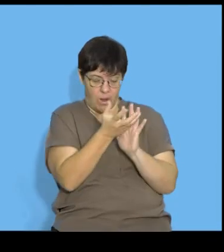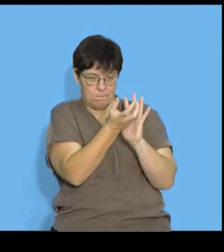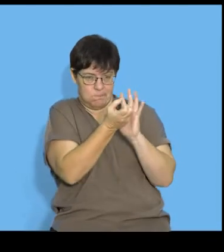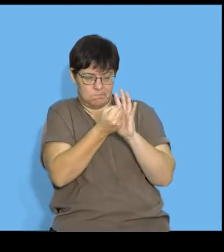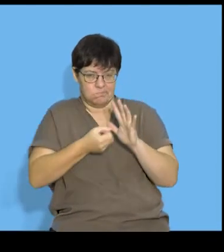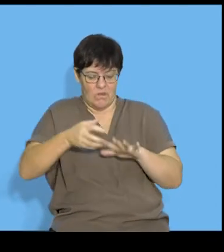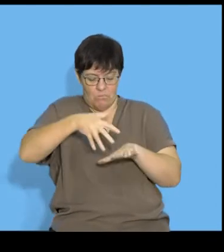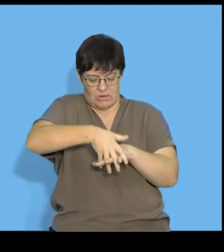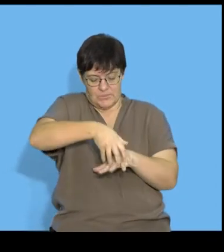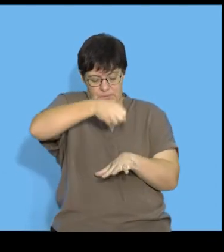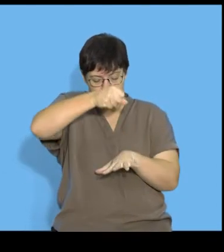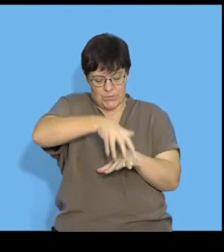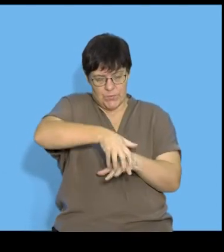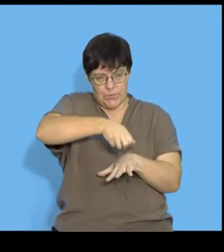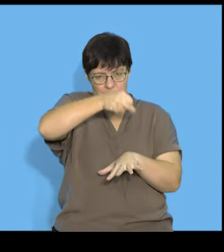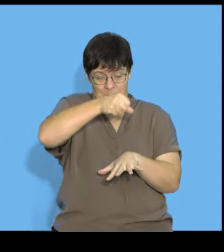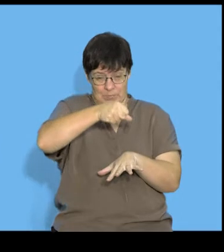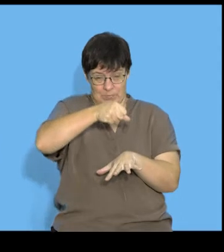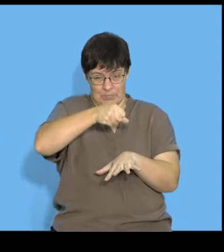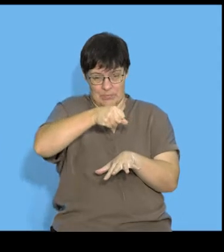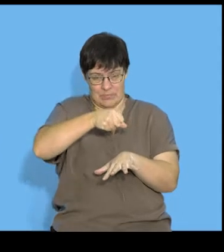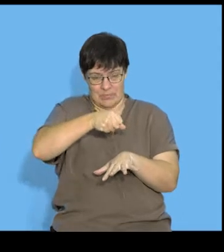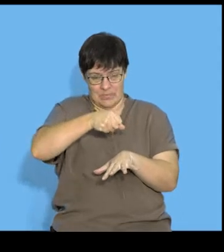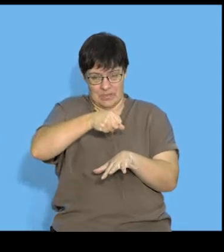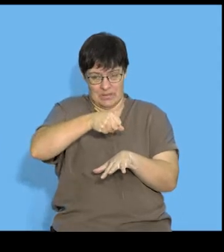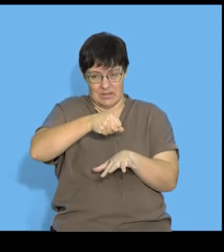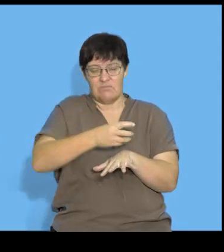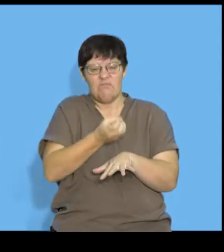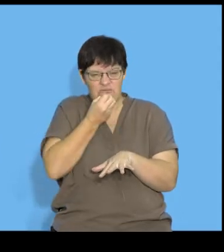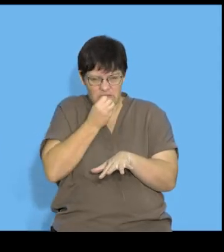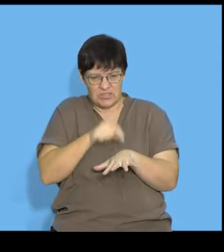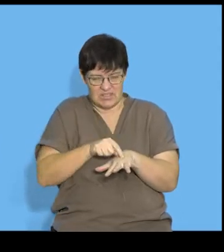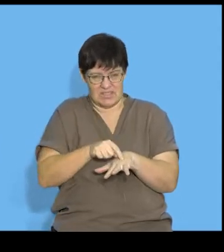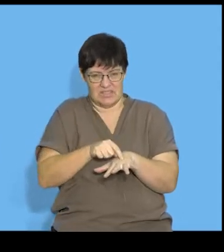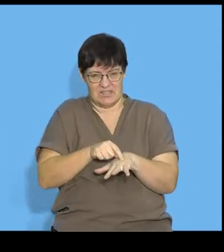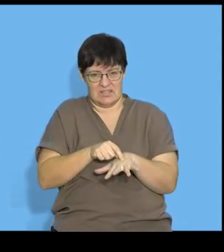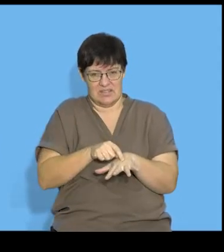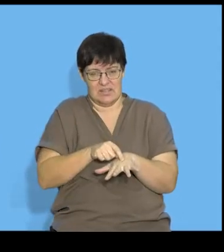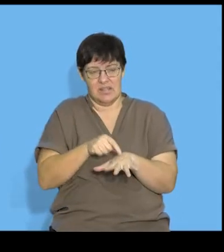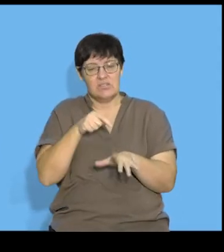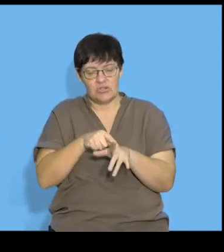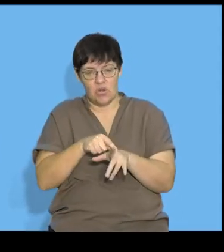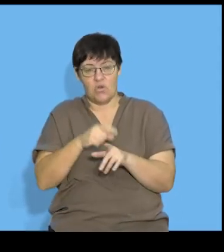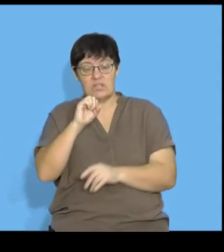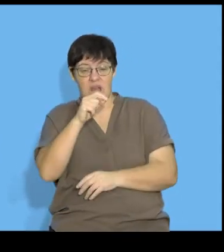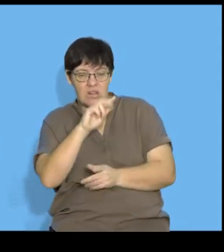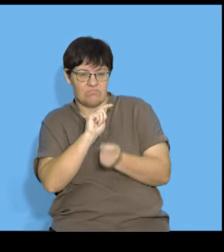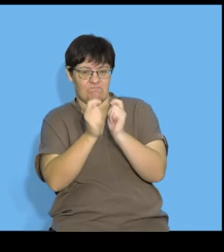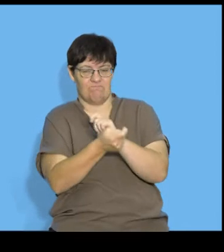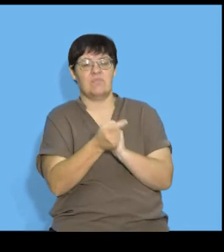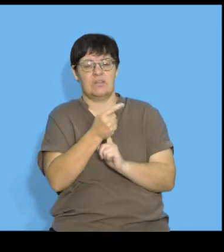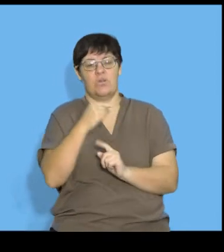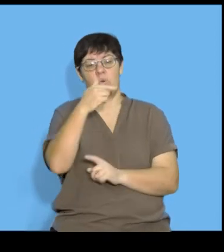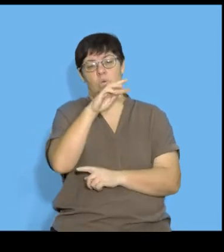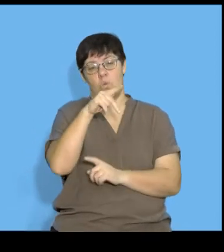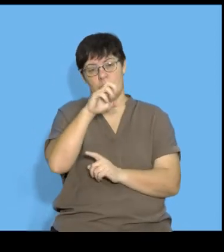right, the glucose, and it takes it, that's its food. It convert all the starch into bread, into glucose. And